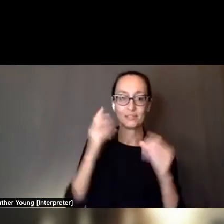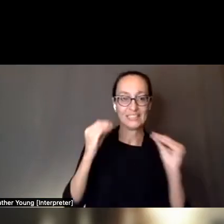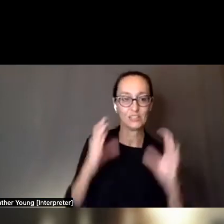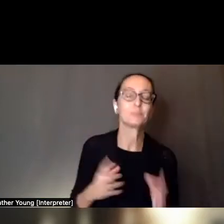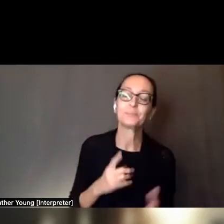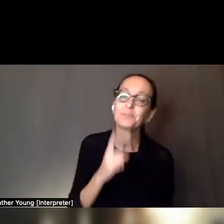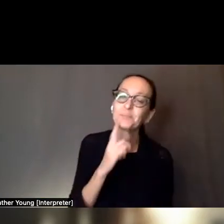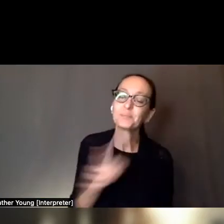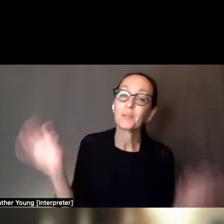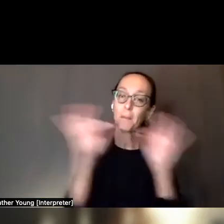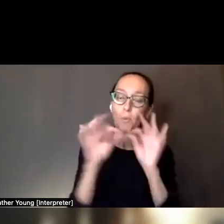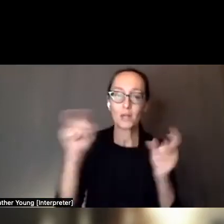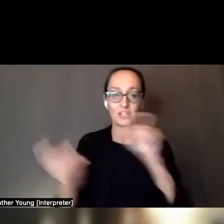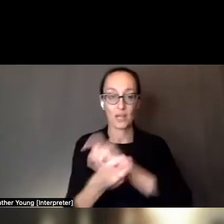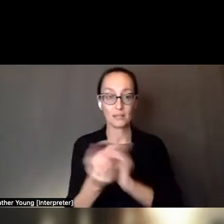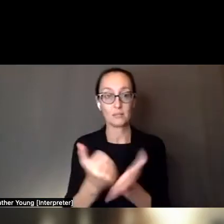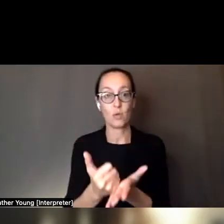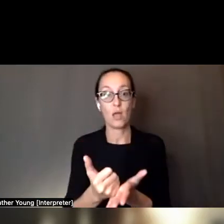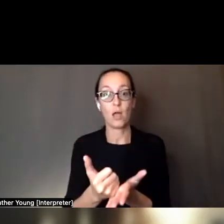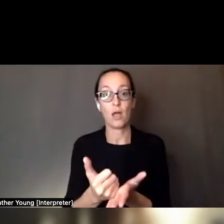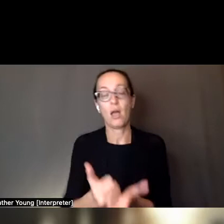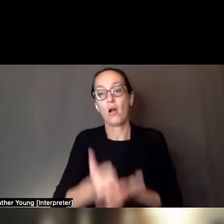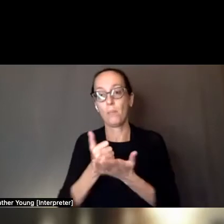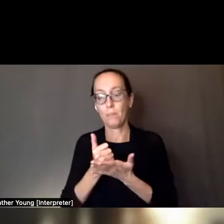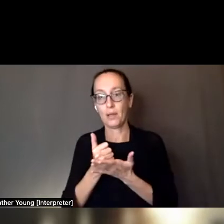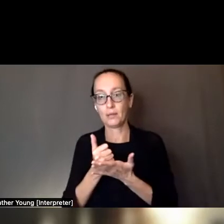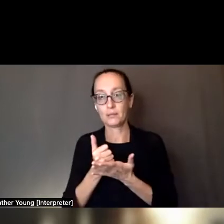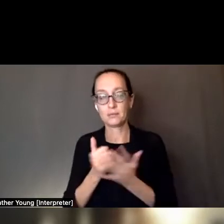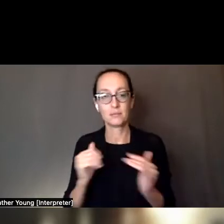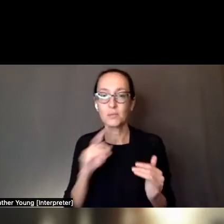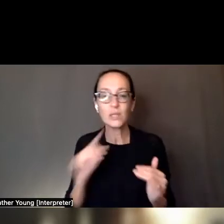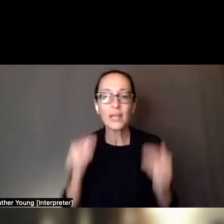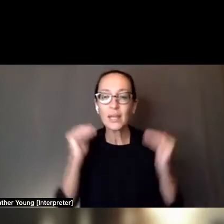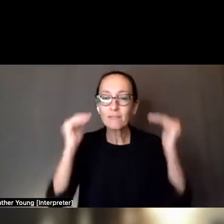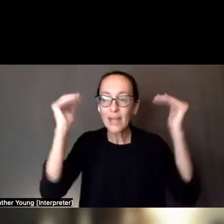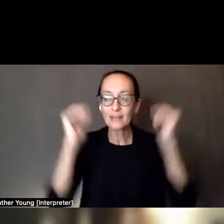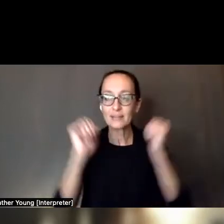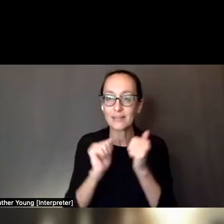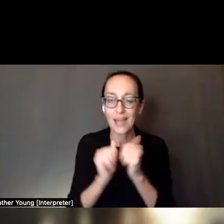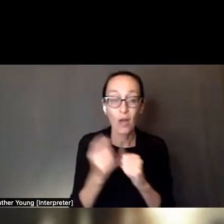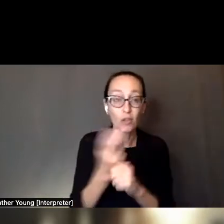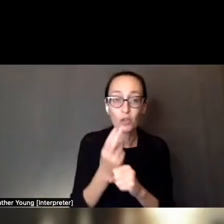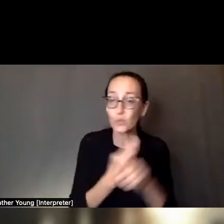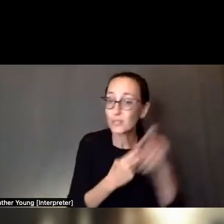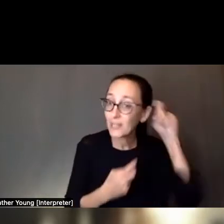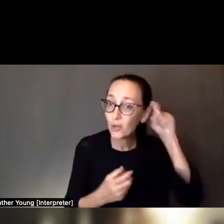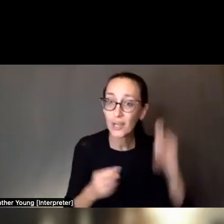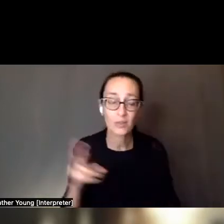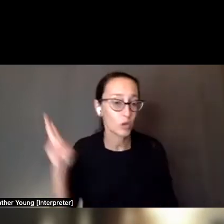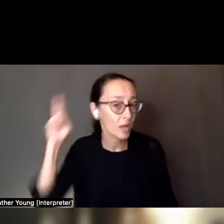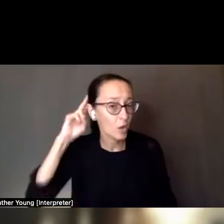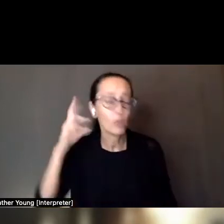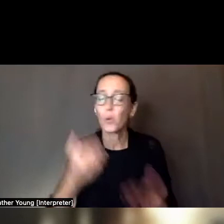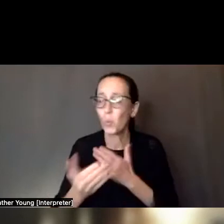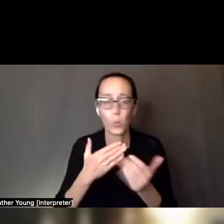really helped us advance how our kids do, whether it's with hearing aids or cochlear implants or whatever